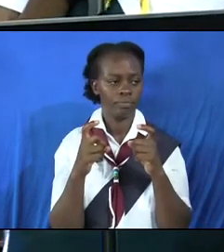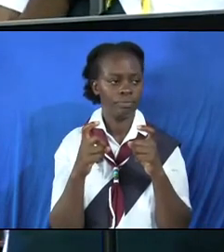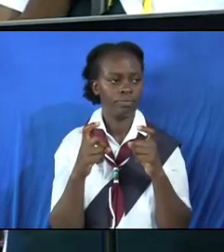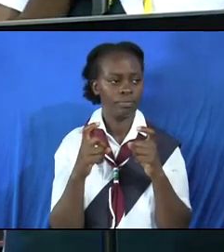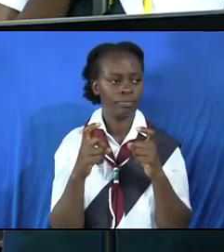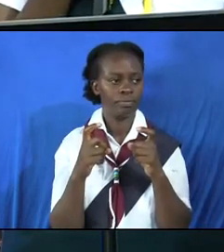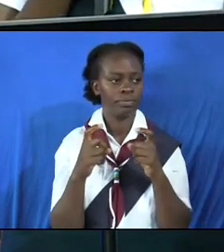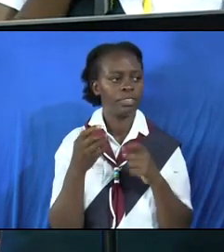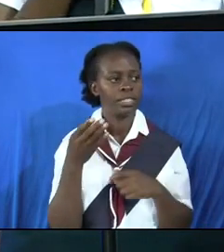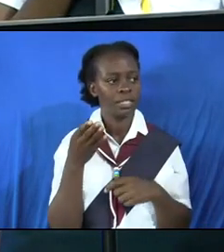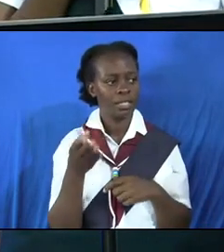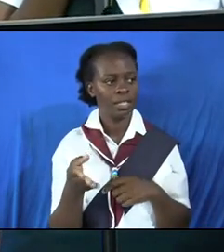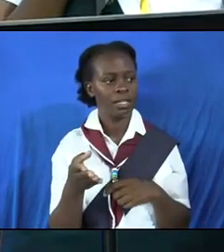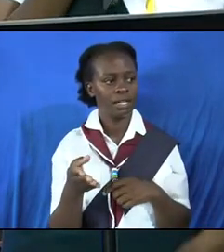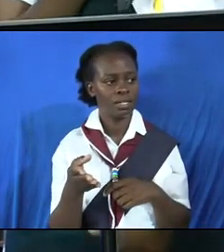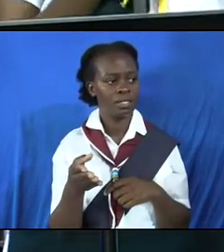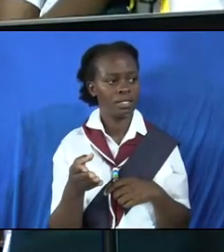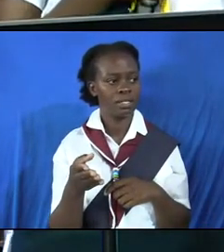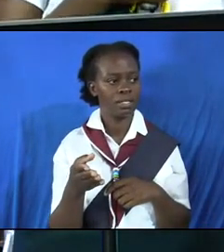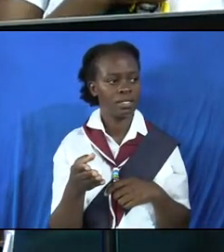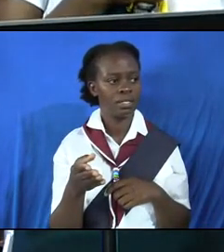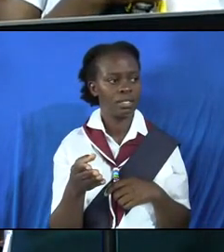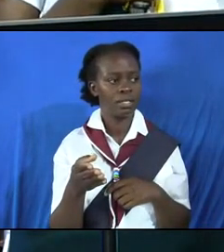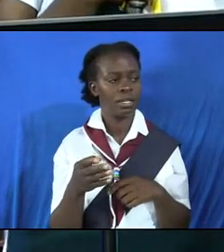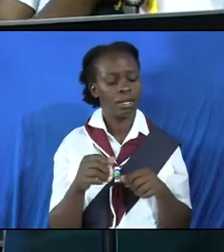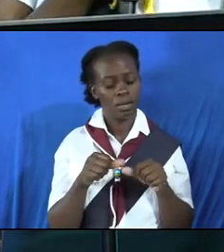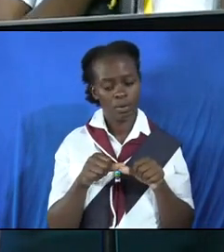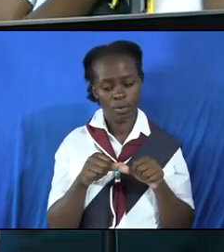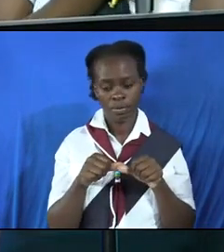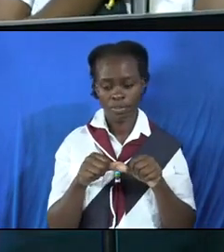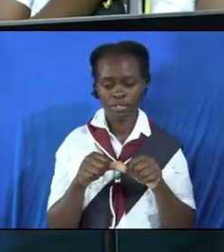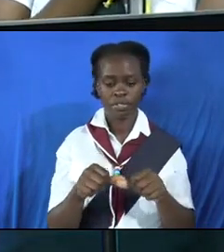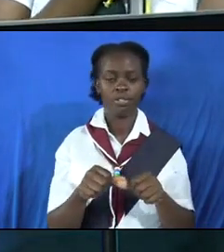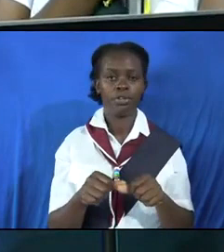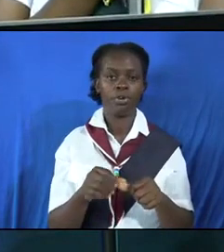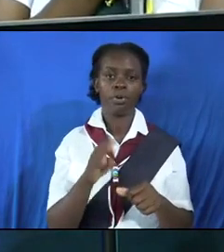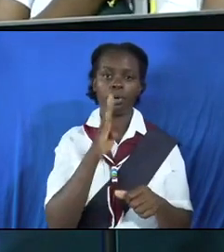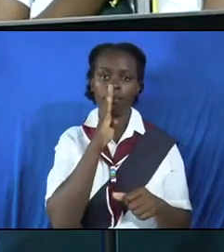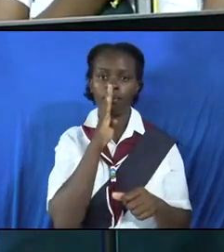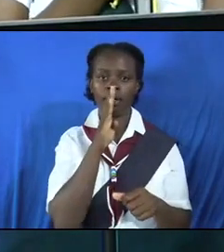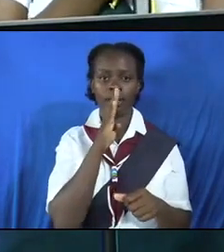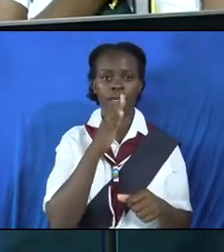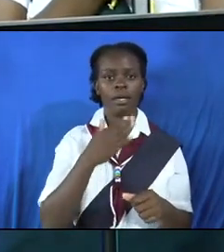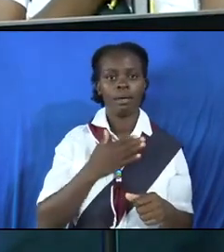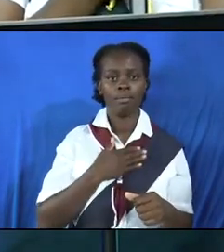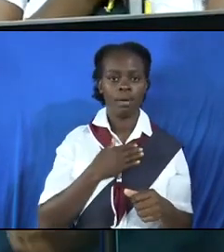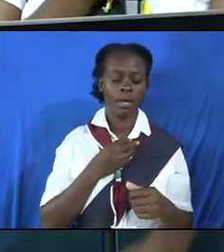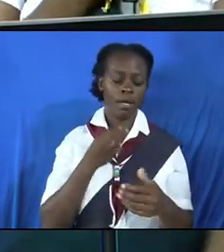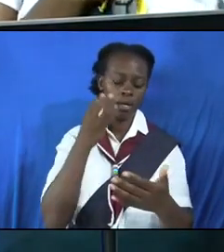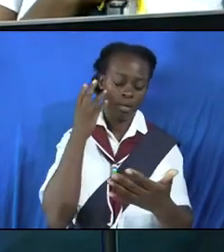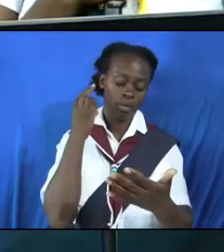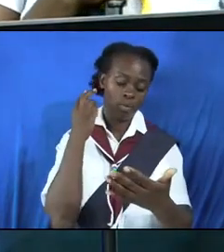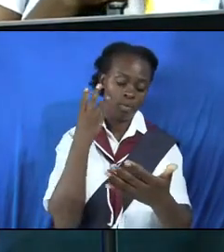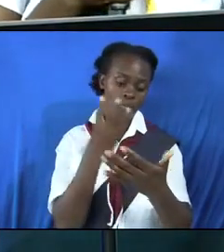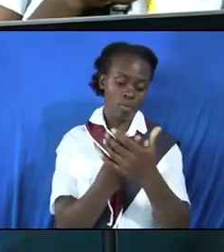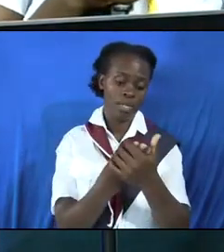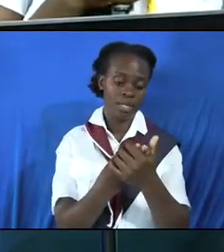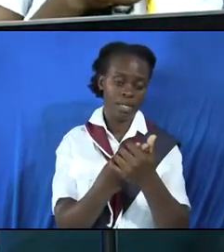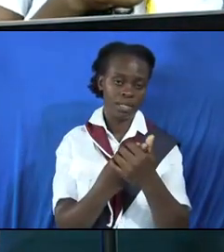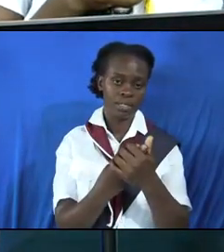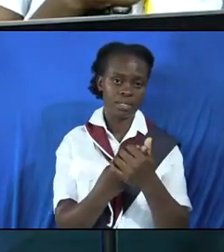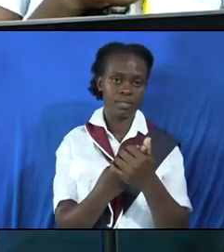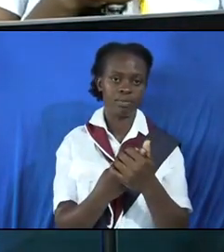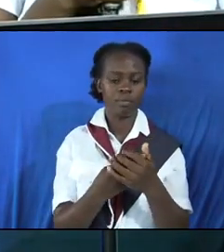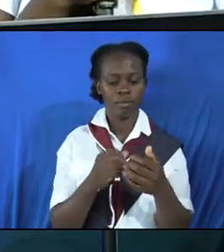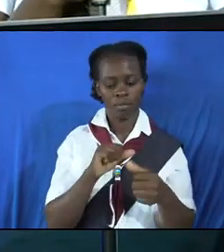way, this is still in our series, Be My Witness. Can you say our key verse with us? Acts